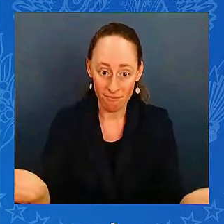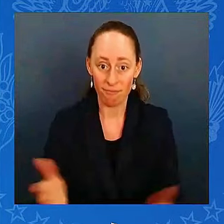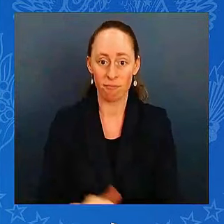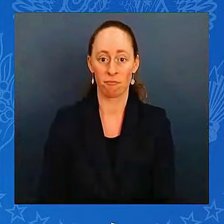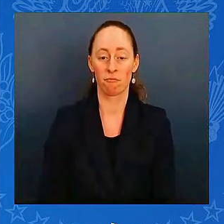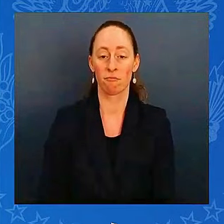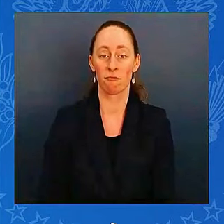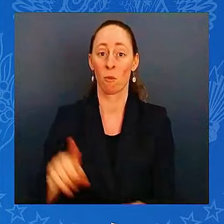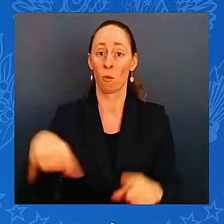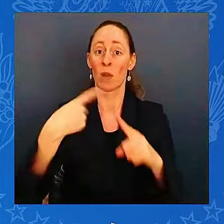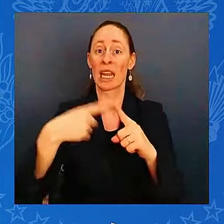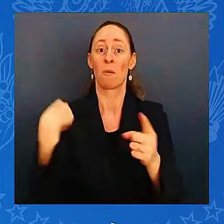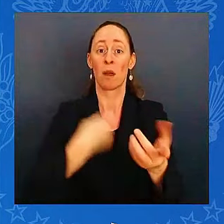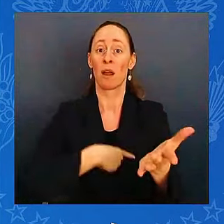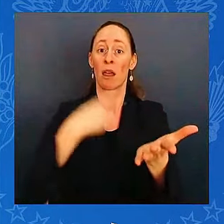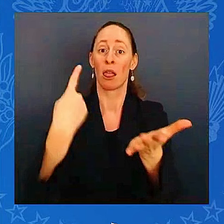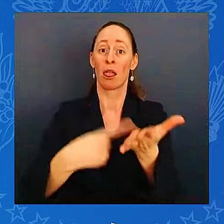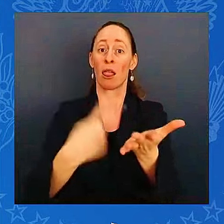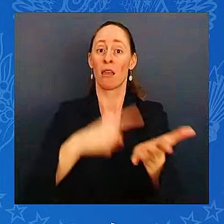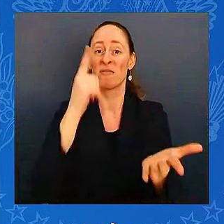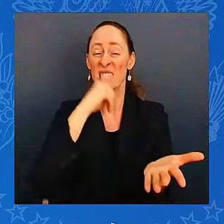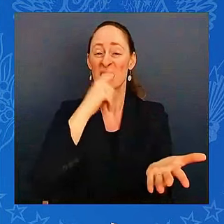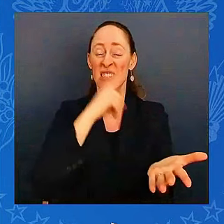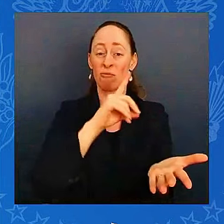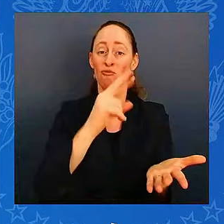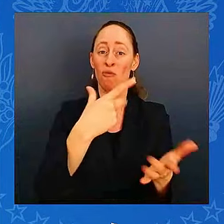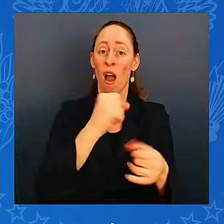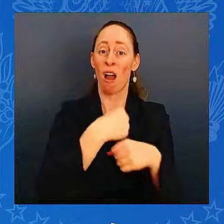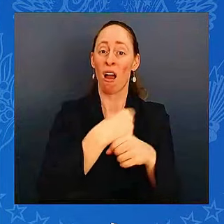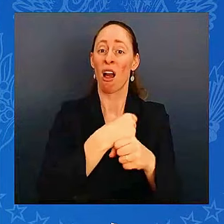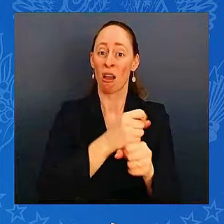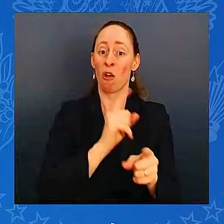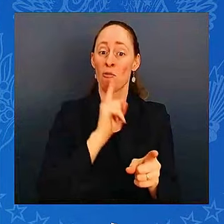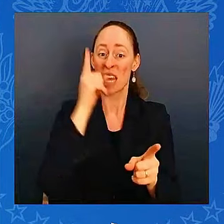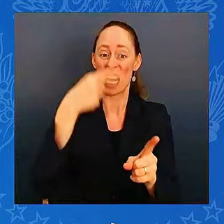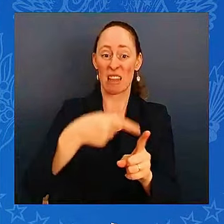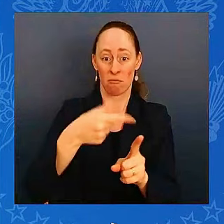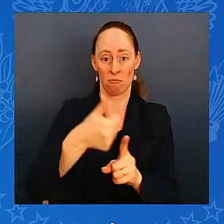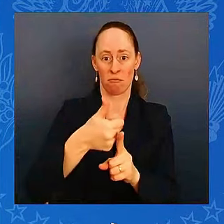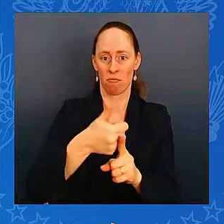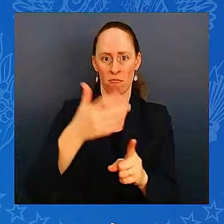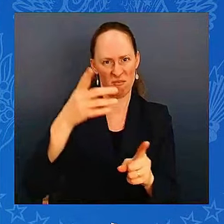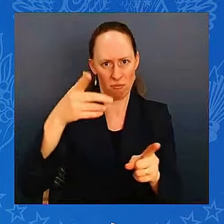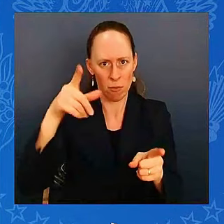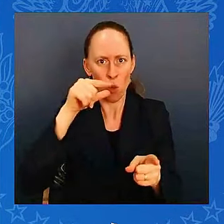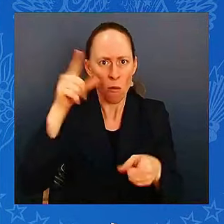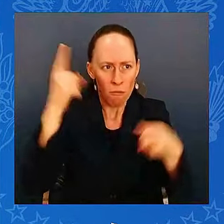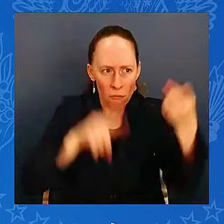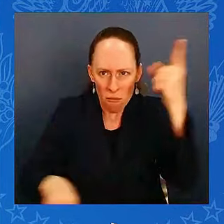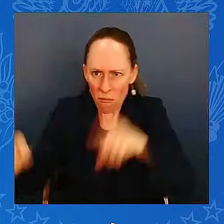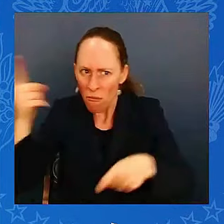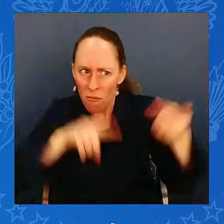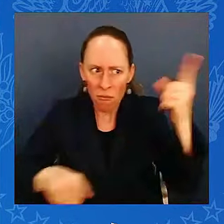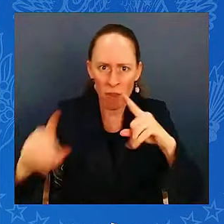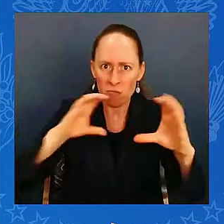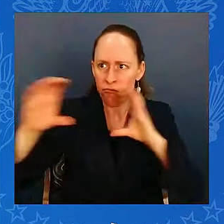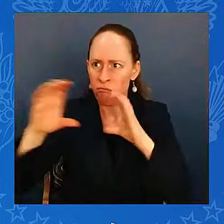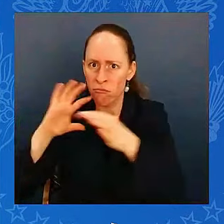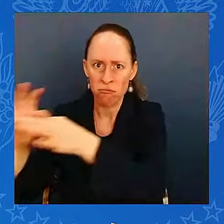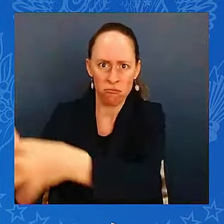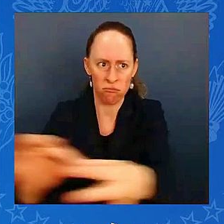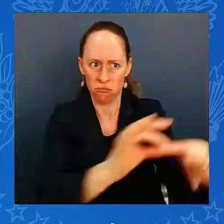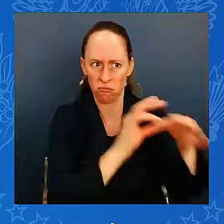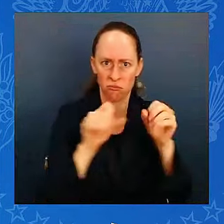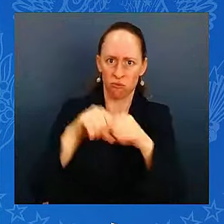organized crime. And if we want to tackle the supply of drugs, it means that the drug market is